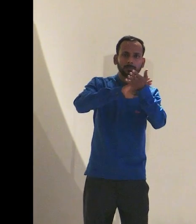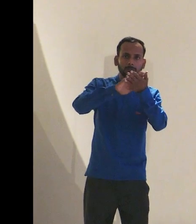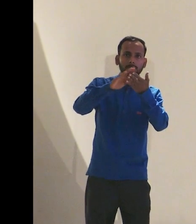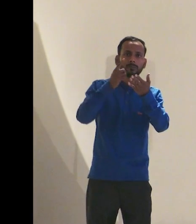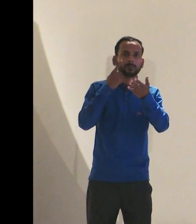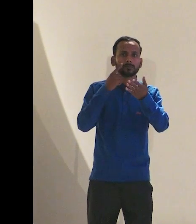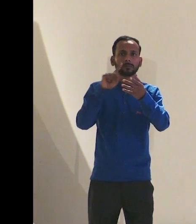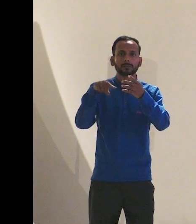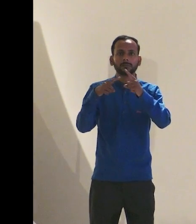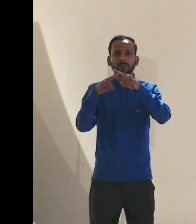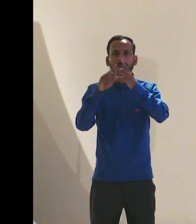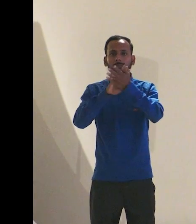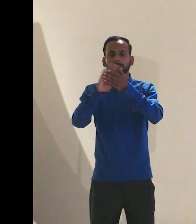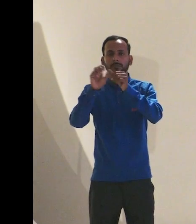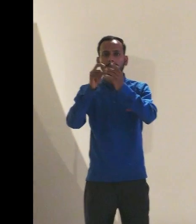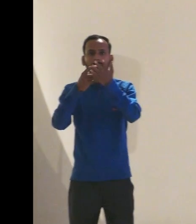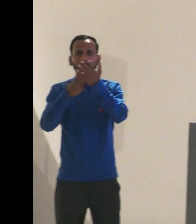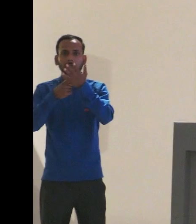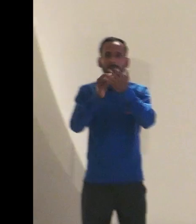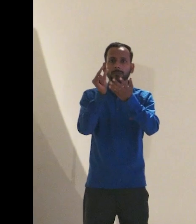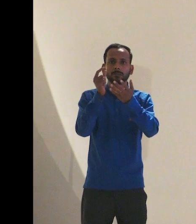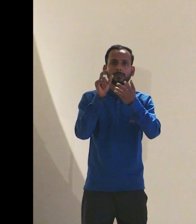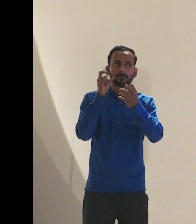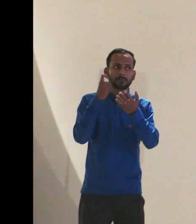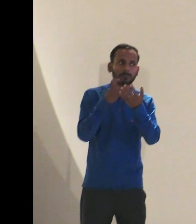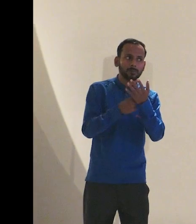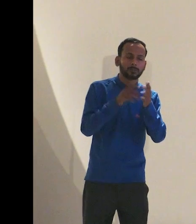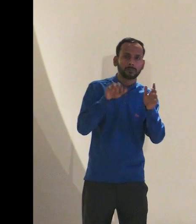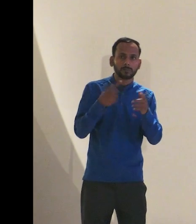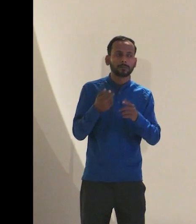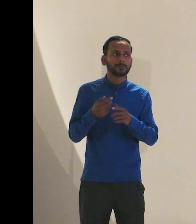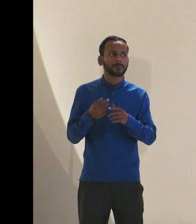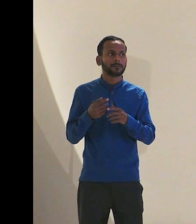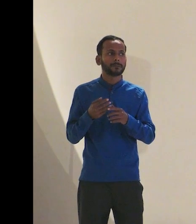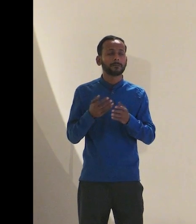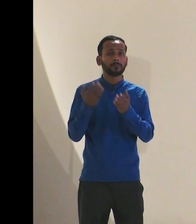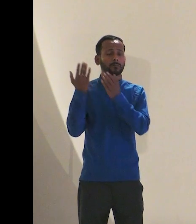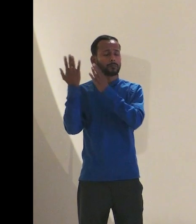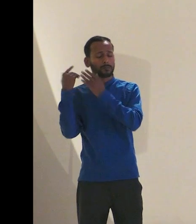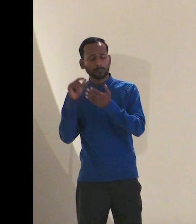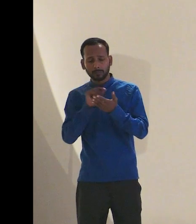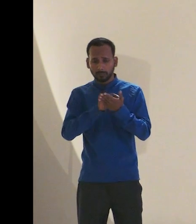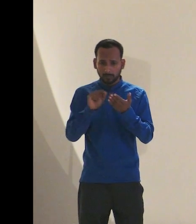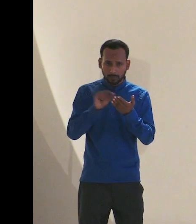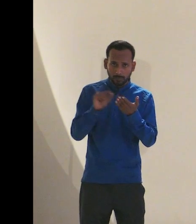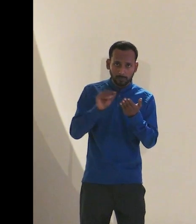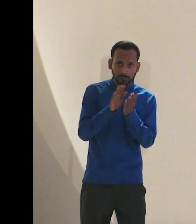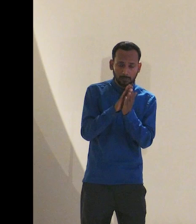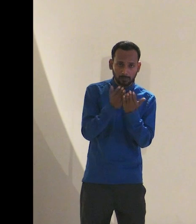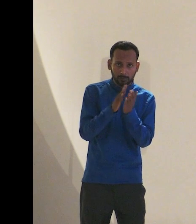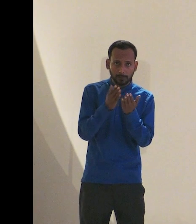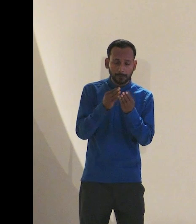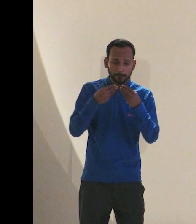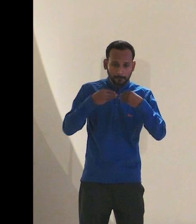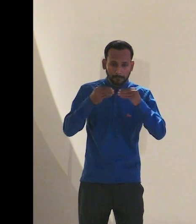partly driven by the need to make his book a bestseller, is that the Victoria Memorial Hall should be turned